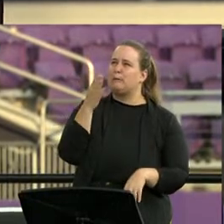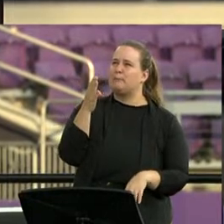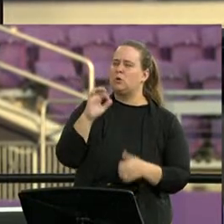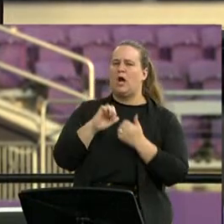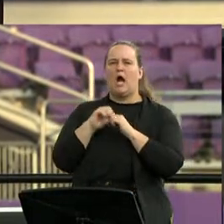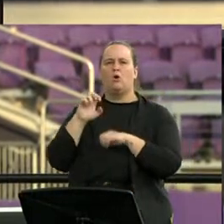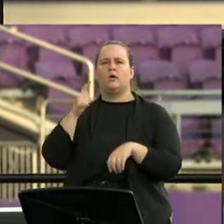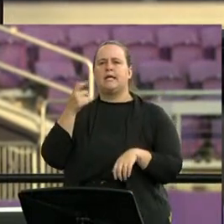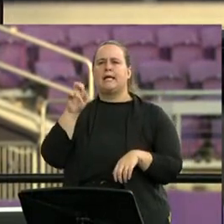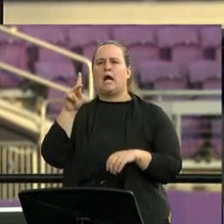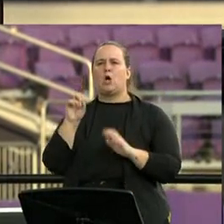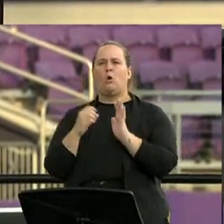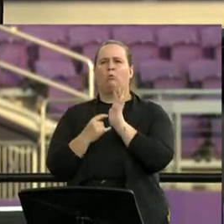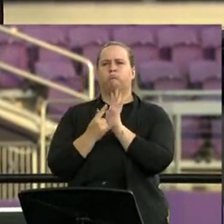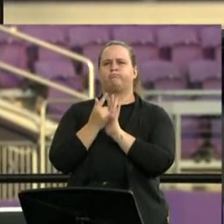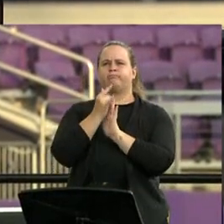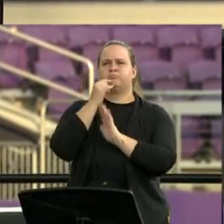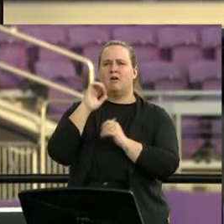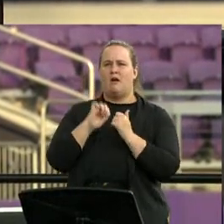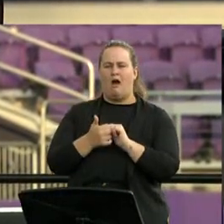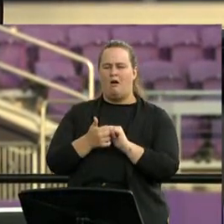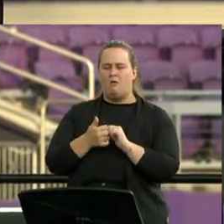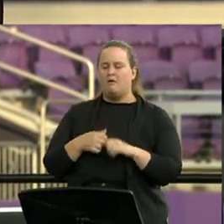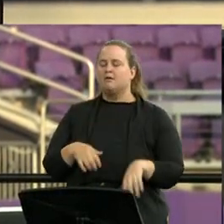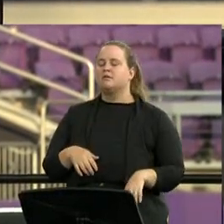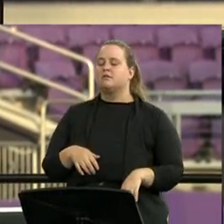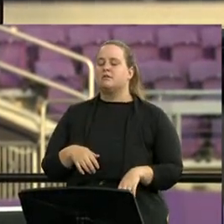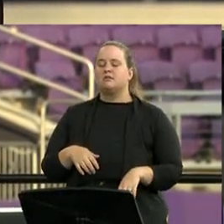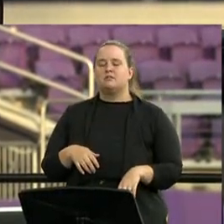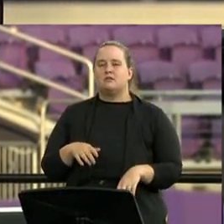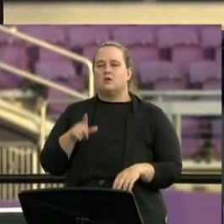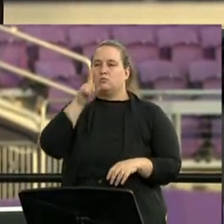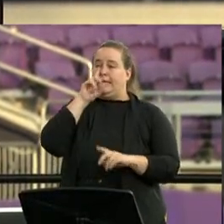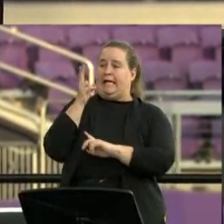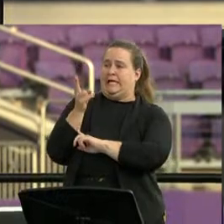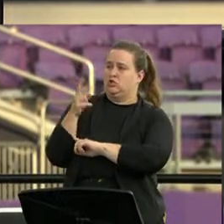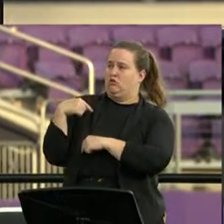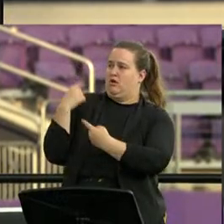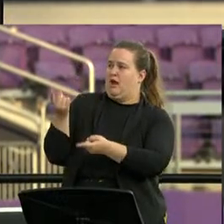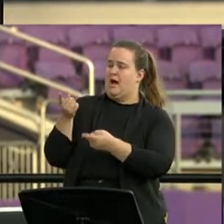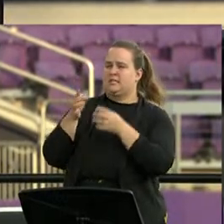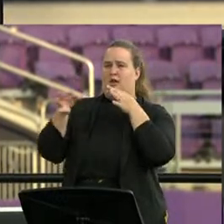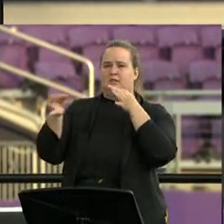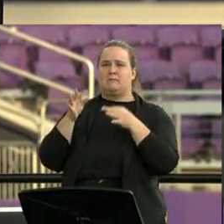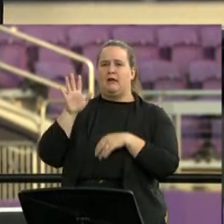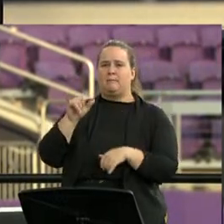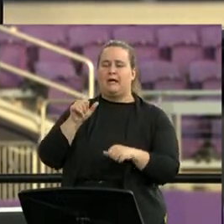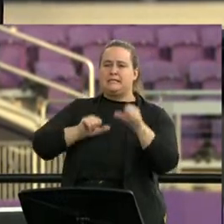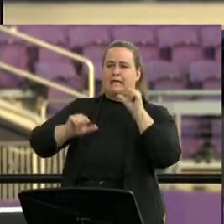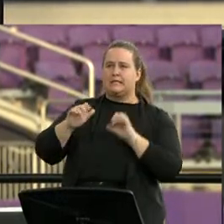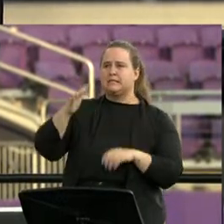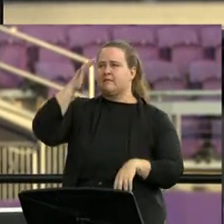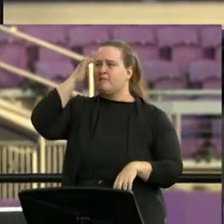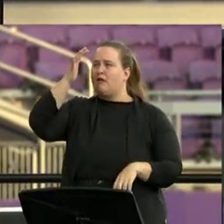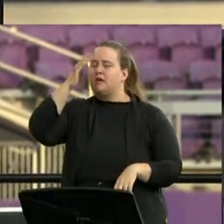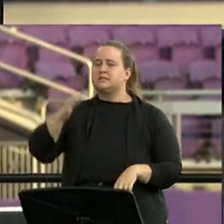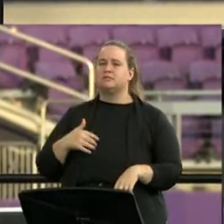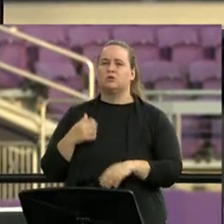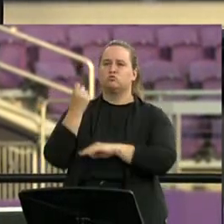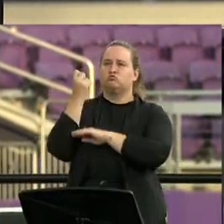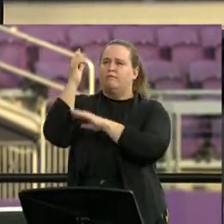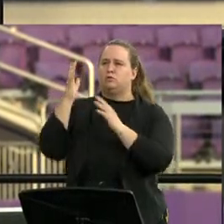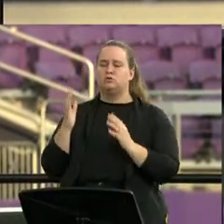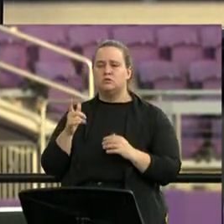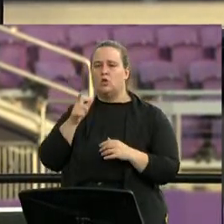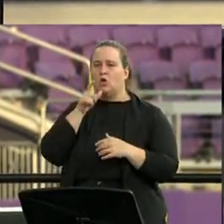walls. History is defined by the scientists, philosophers, artists, writers, leaders, and revolutionaries